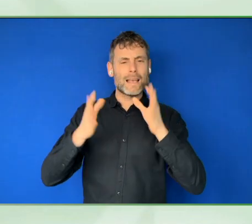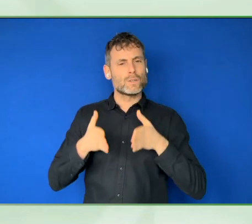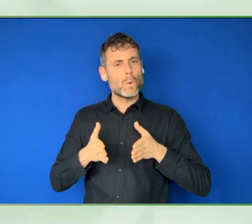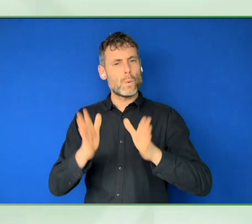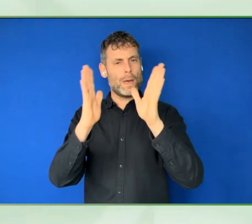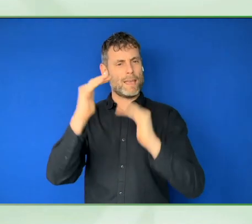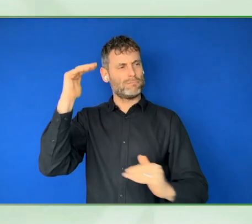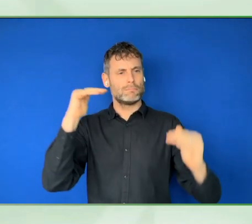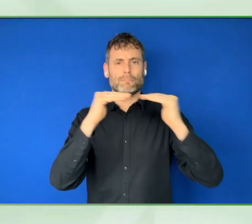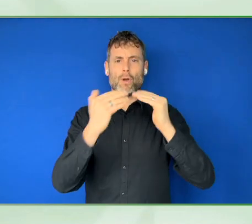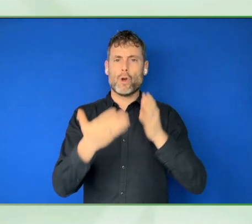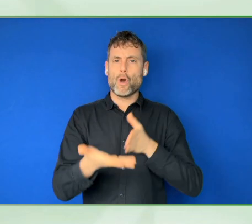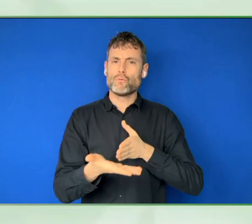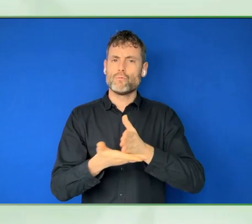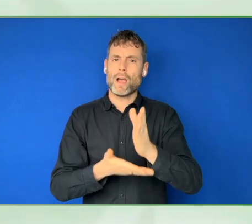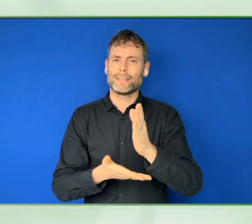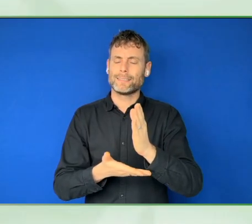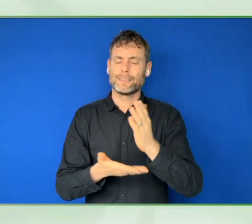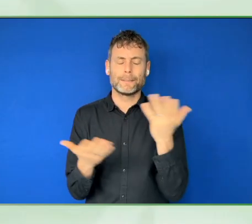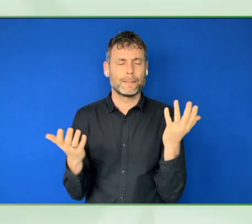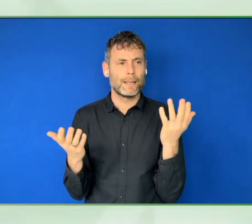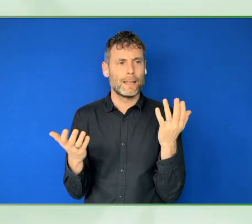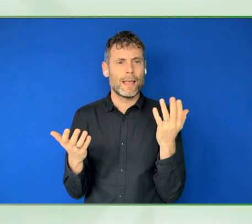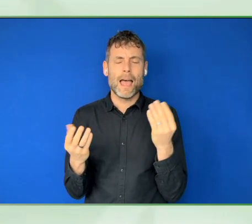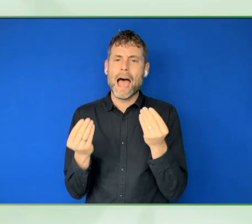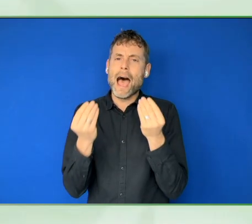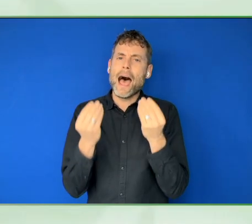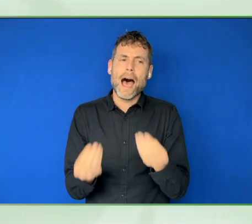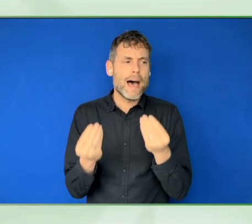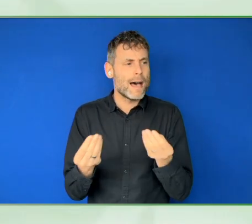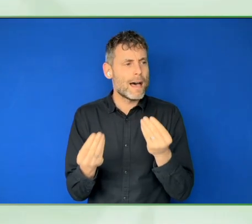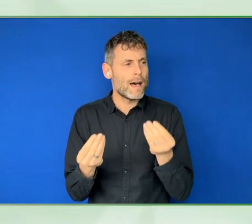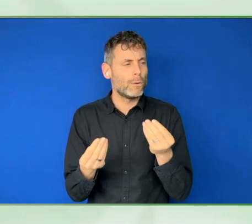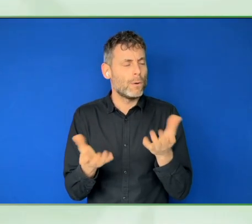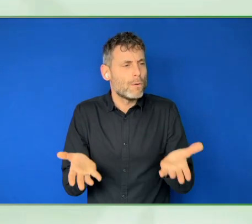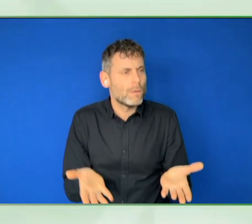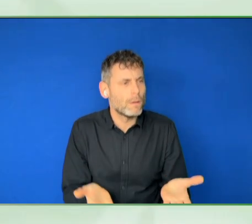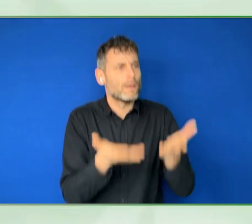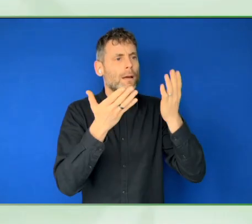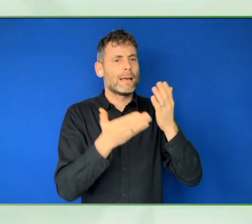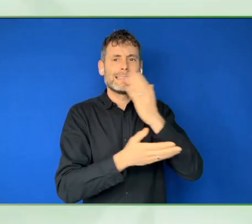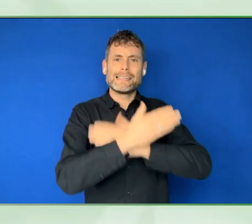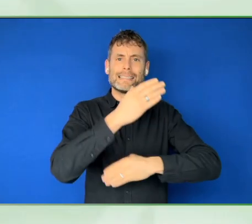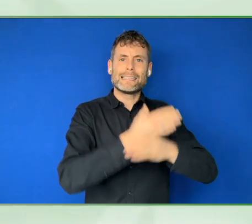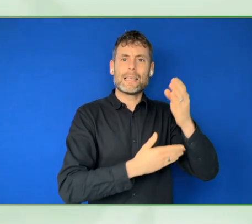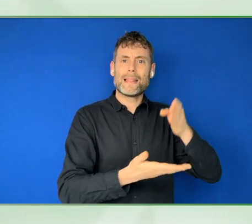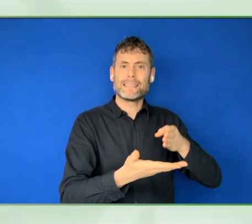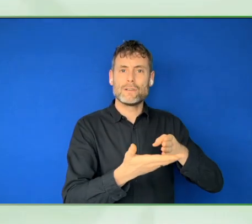to promote, it's not possible to enable disability rights if we never say the word rights out loud.